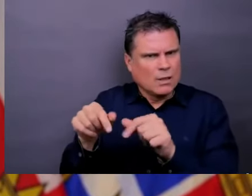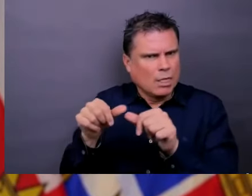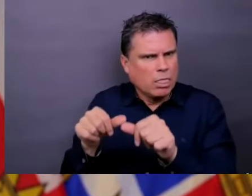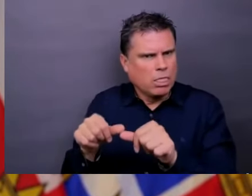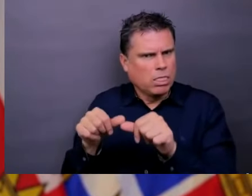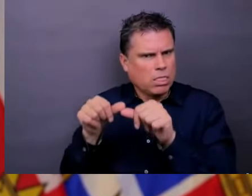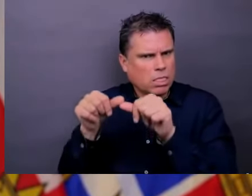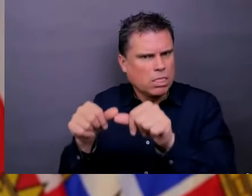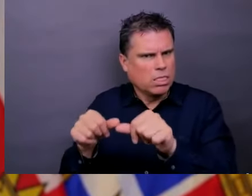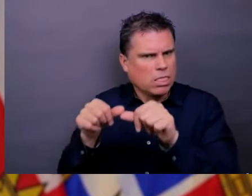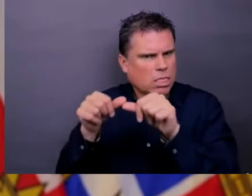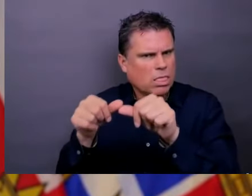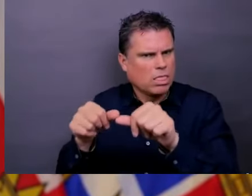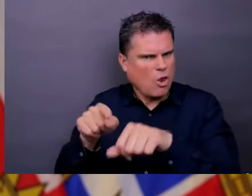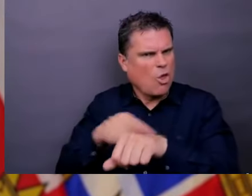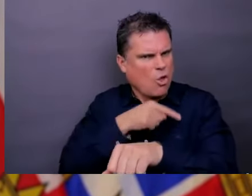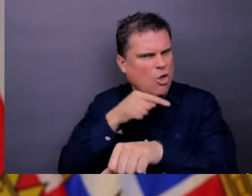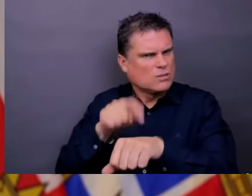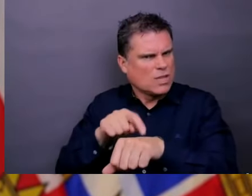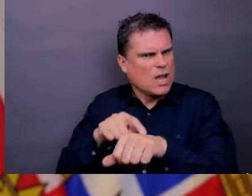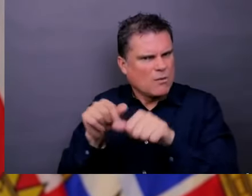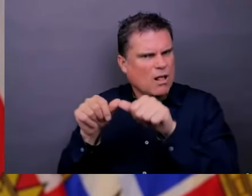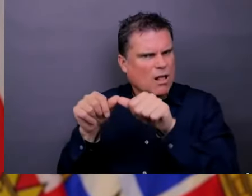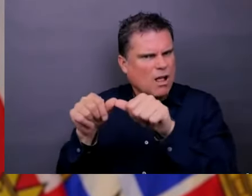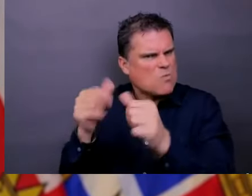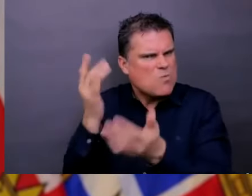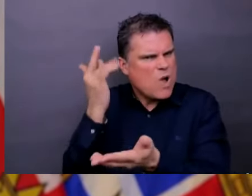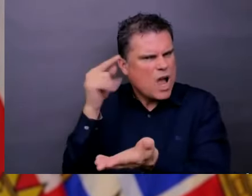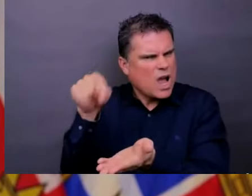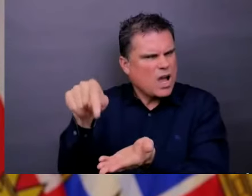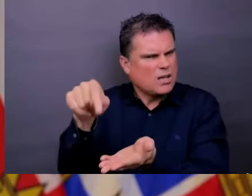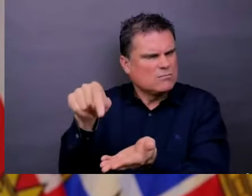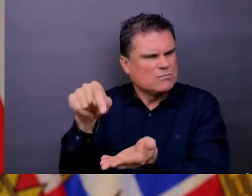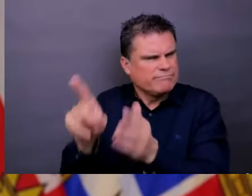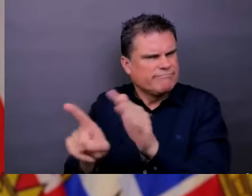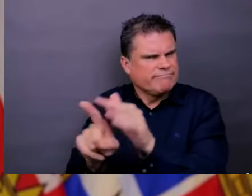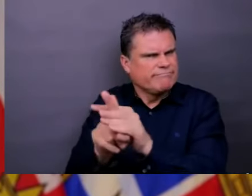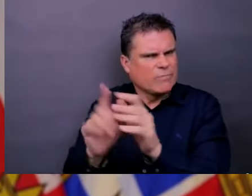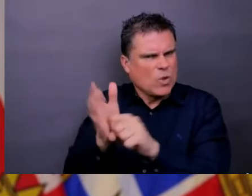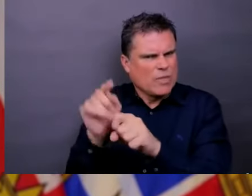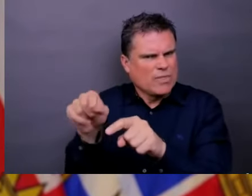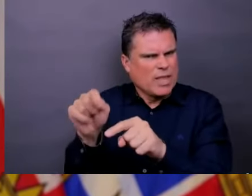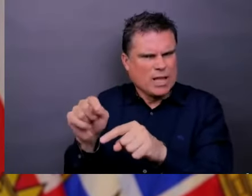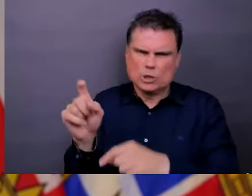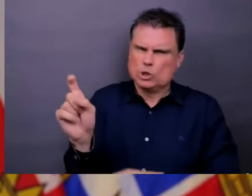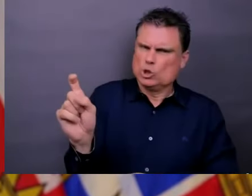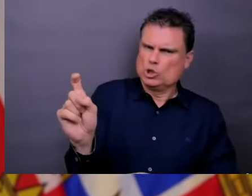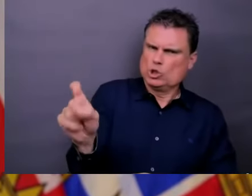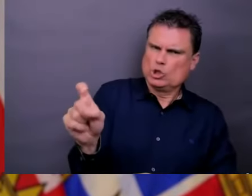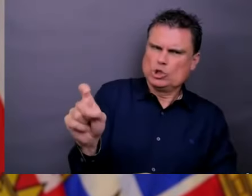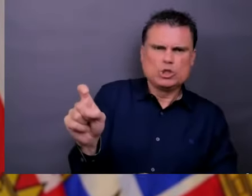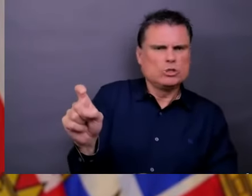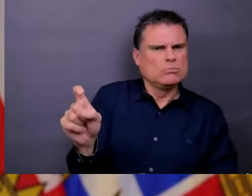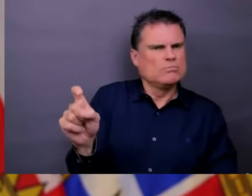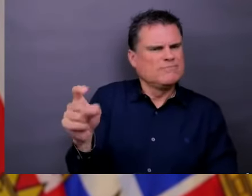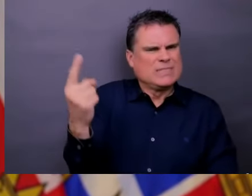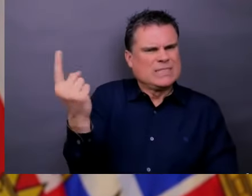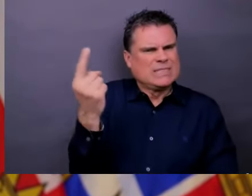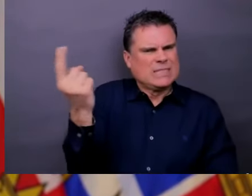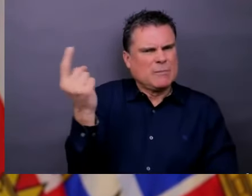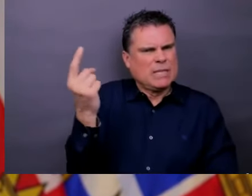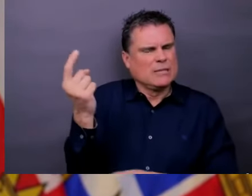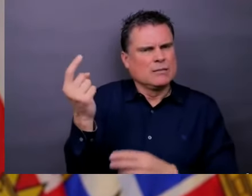long? And would rapid testing or PCR testing for staff